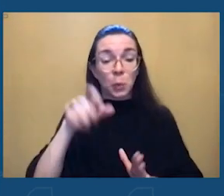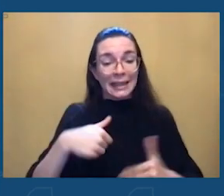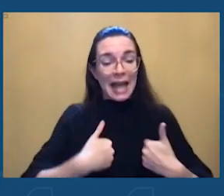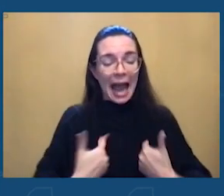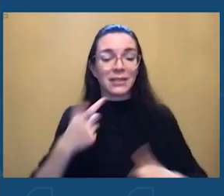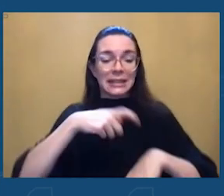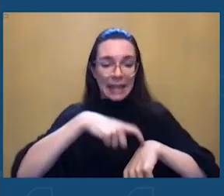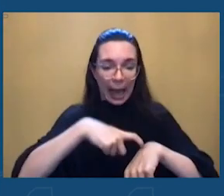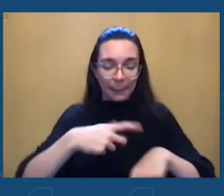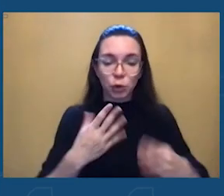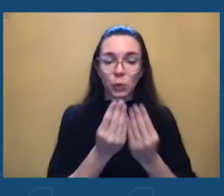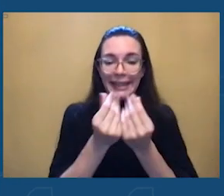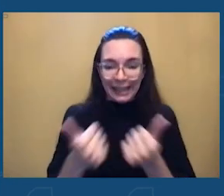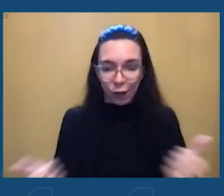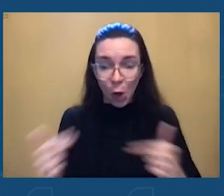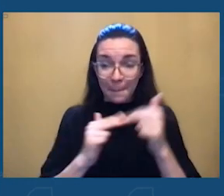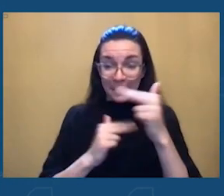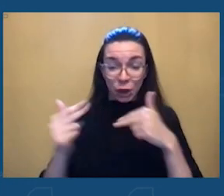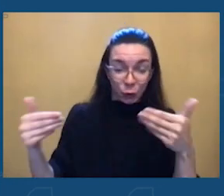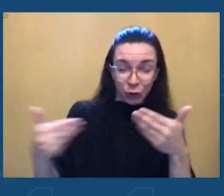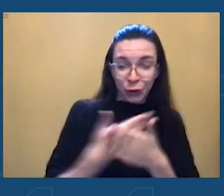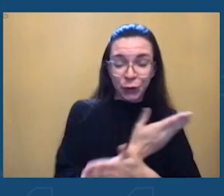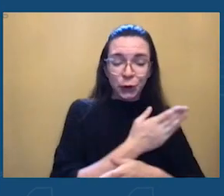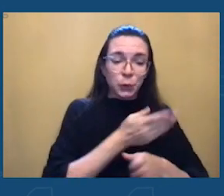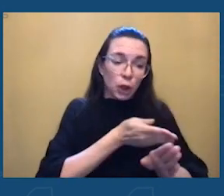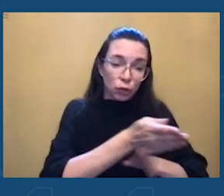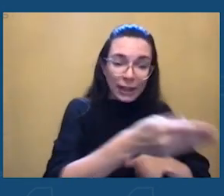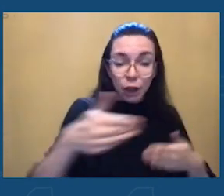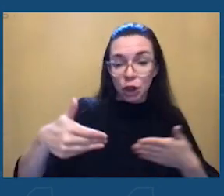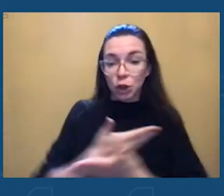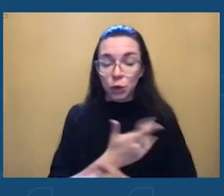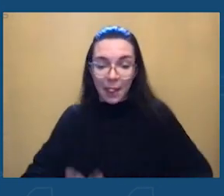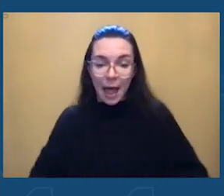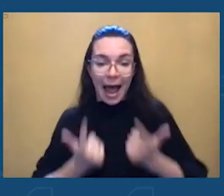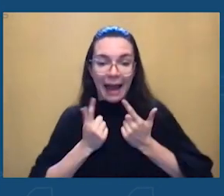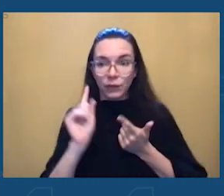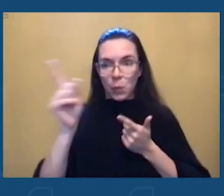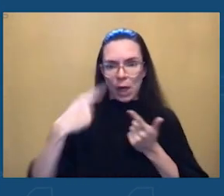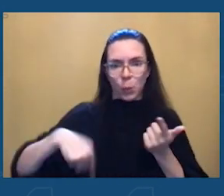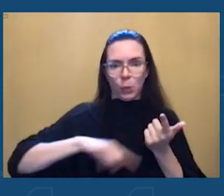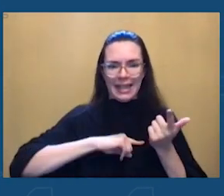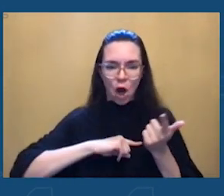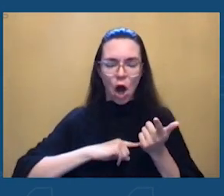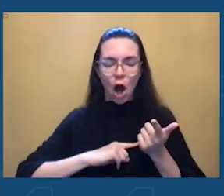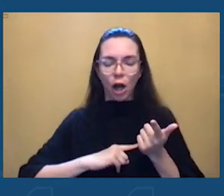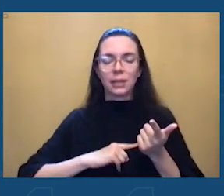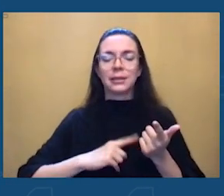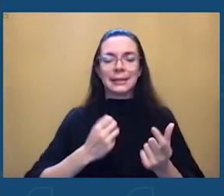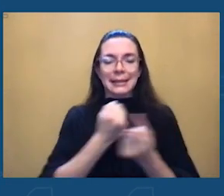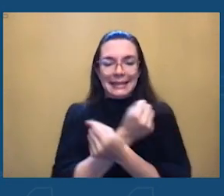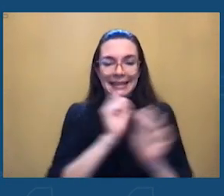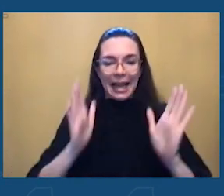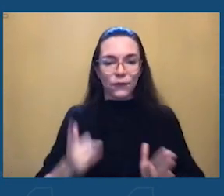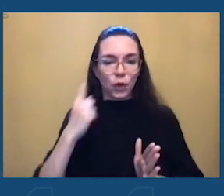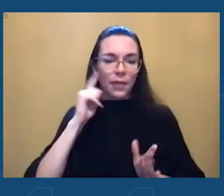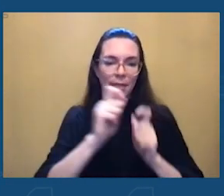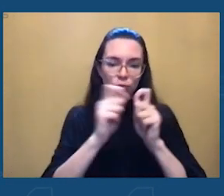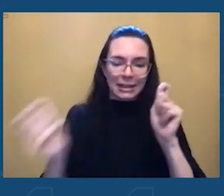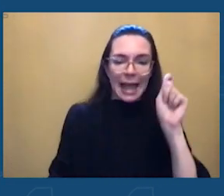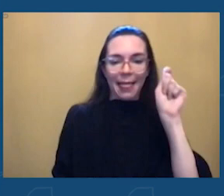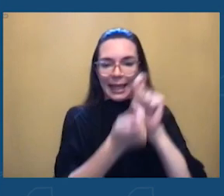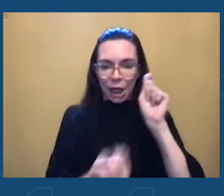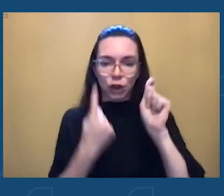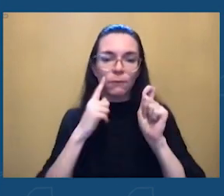new careers or even whole new lives where we're safer from the potential retaliation for speaking out. The